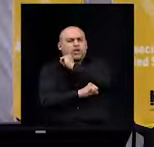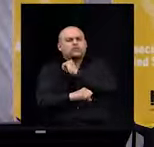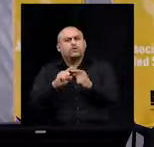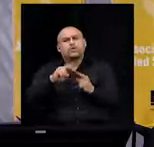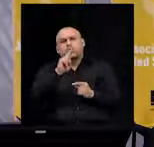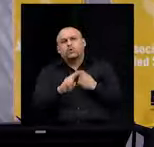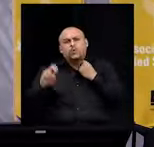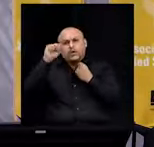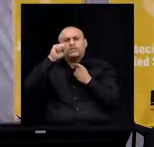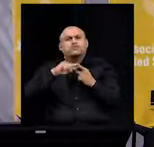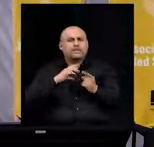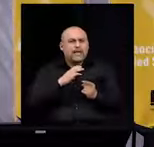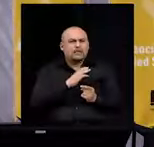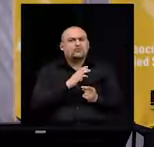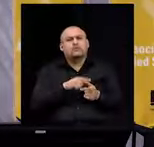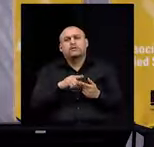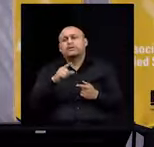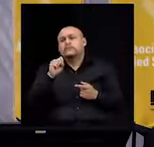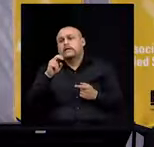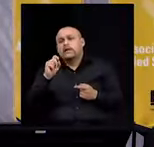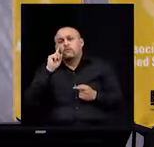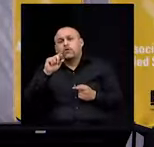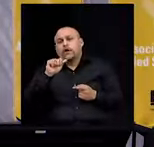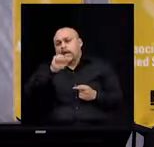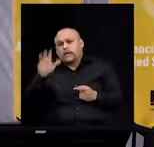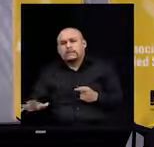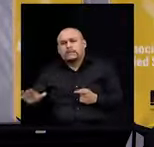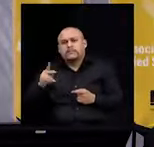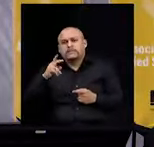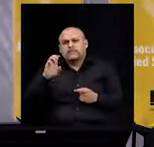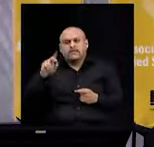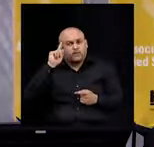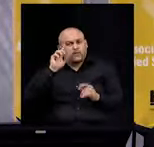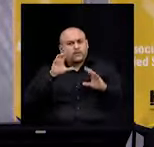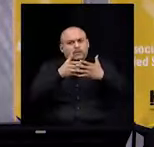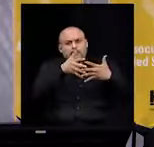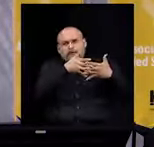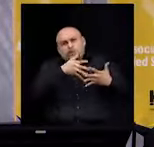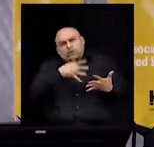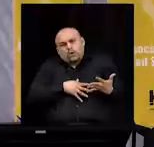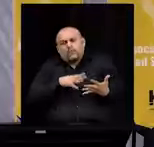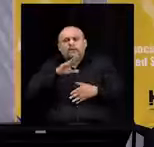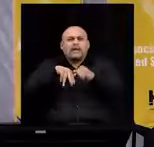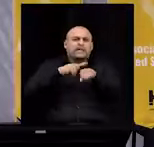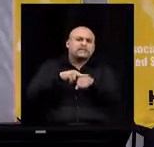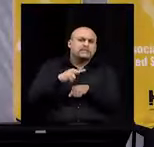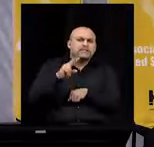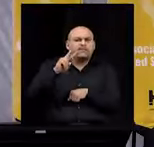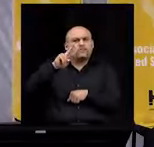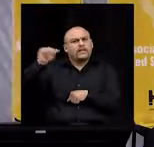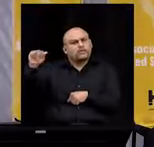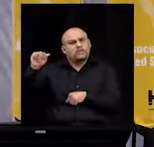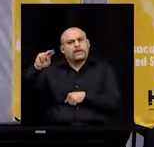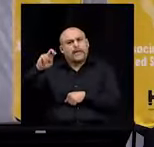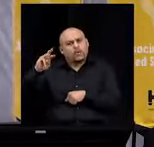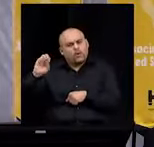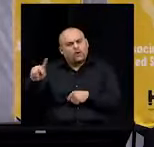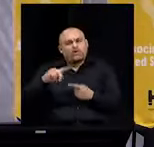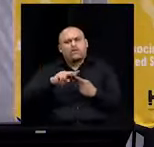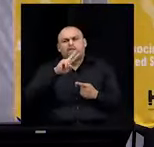U.S.-Japan Council, the Center for Asian Pacific American Women, the National Veterans Network,